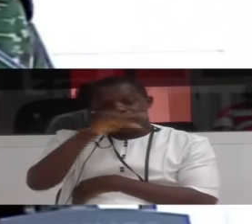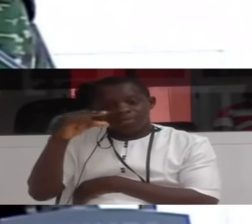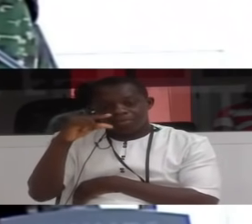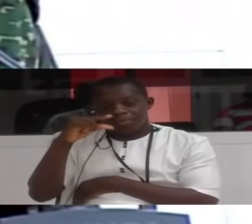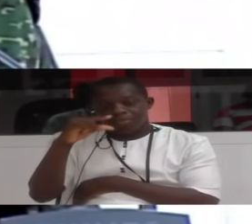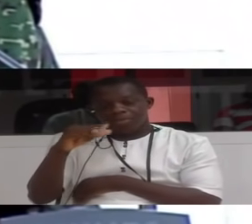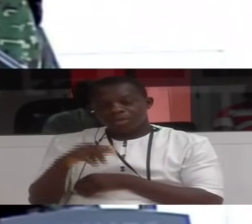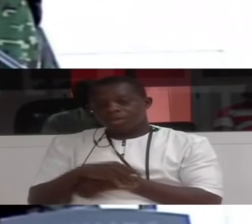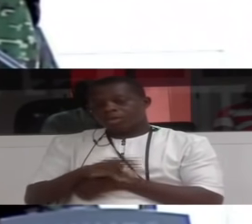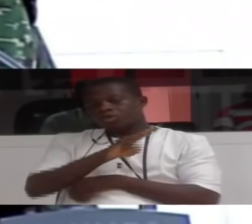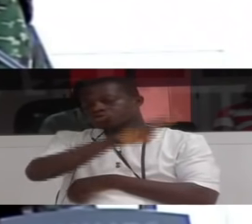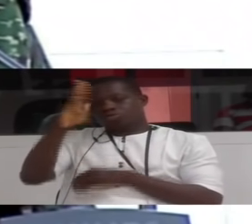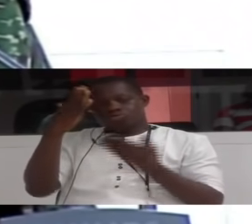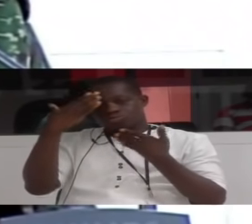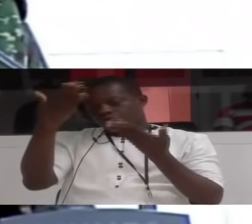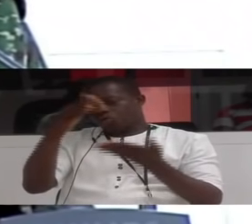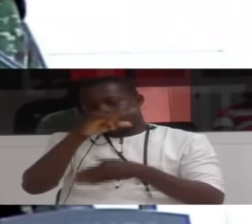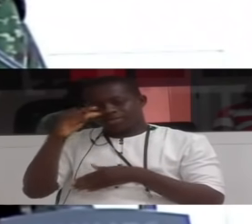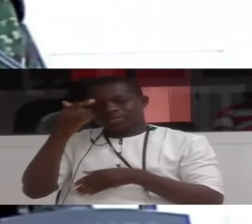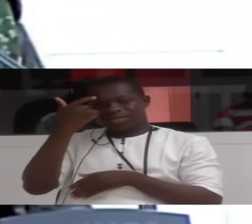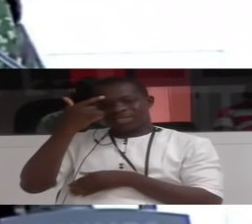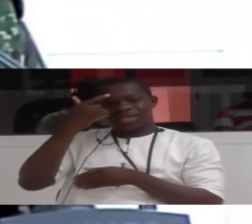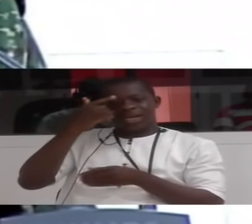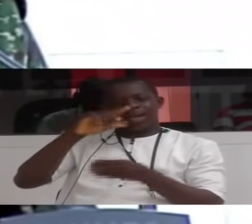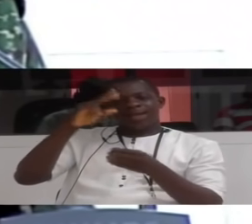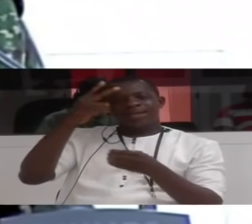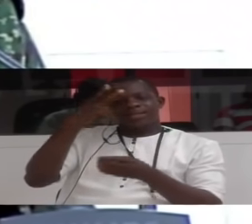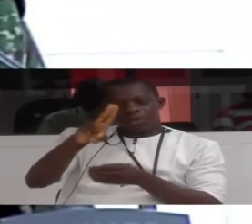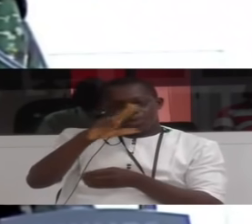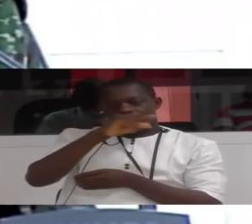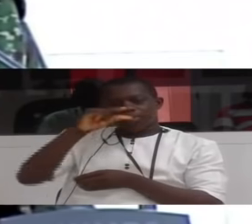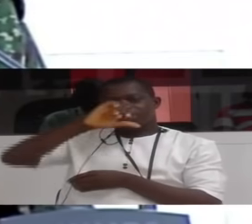ne bang. Mato no mbari ngamira akonto ko mu jammeleti.